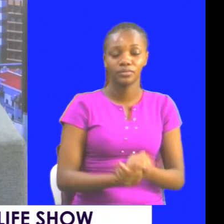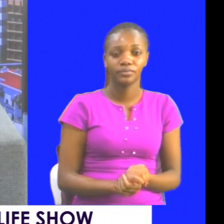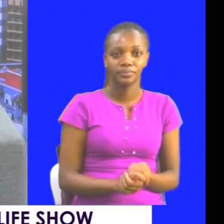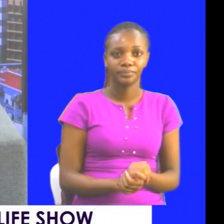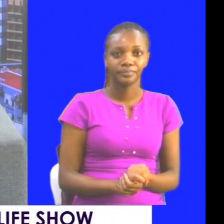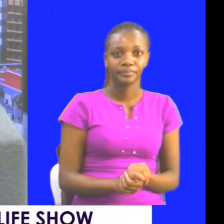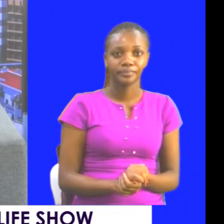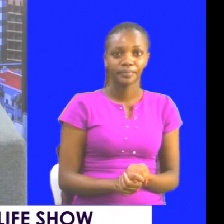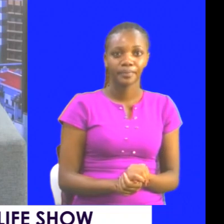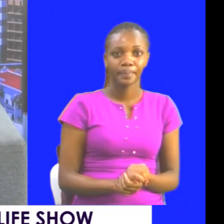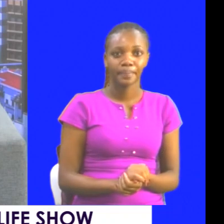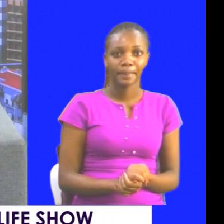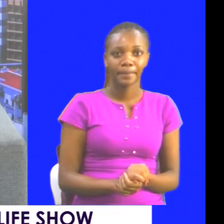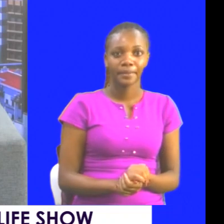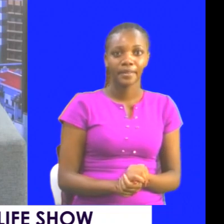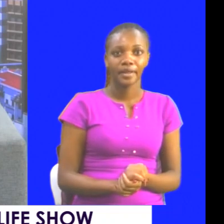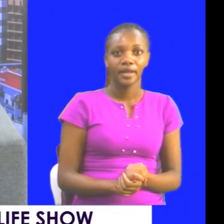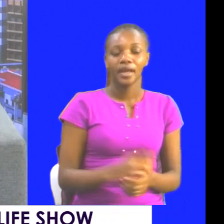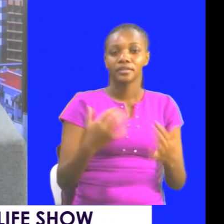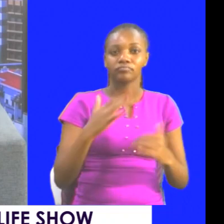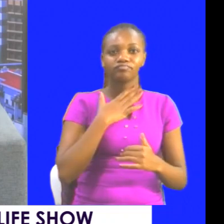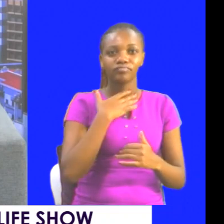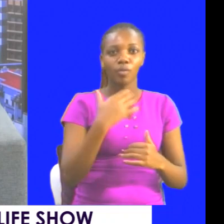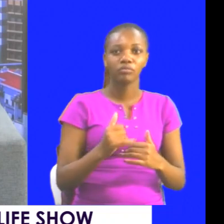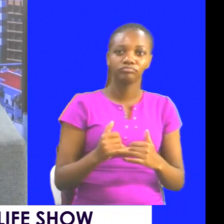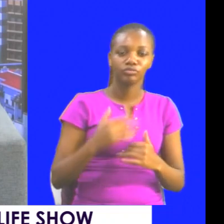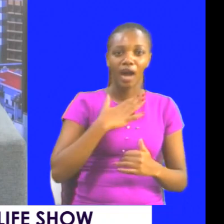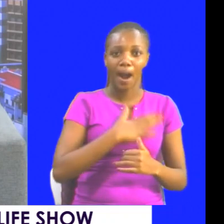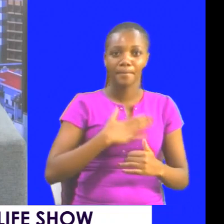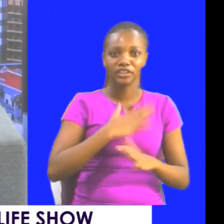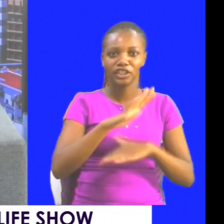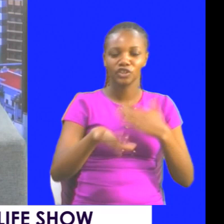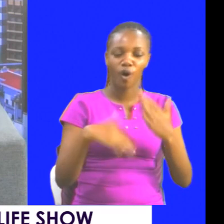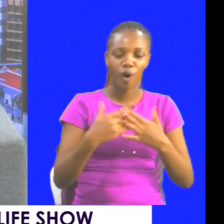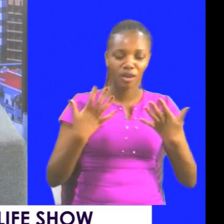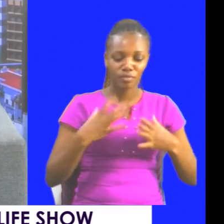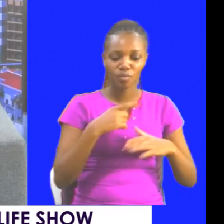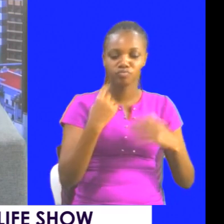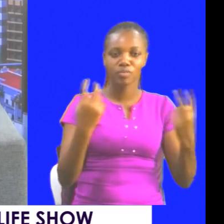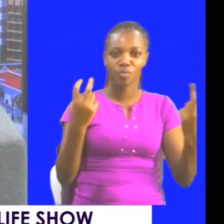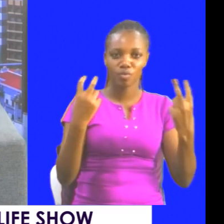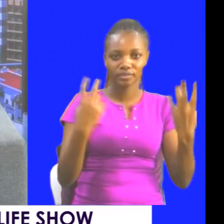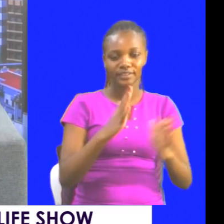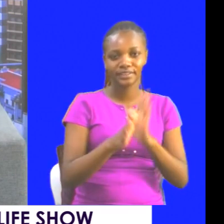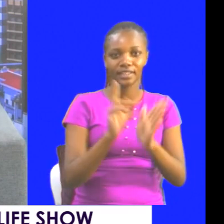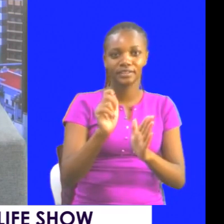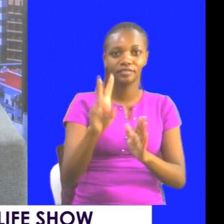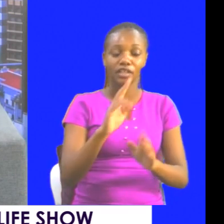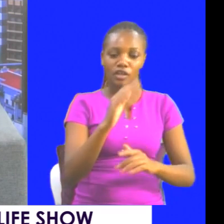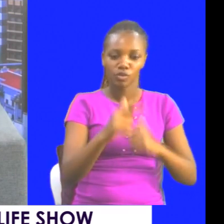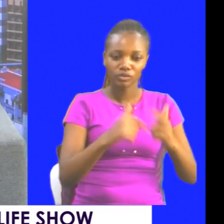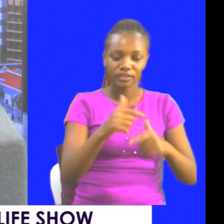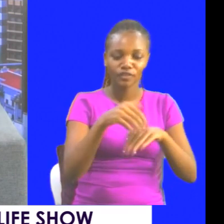Staying relevant. Shout out to all the fans out there. Keep on following, keep on getting motivated with